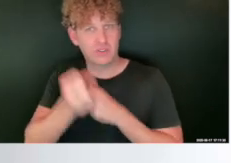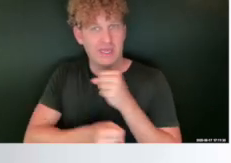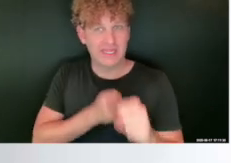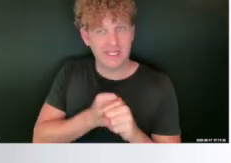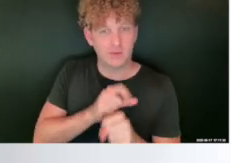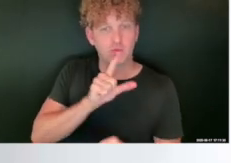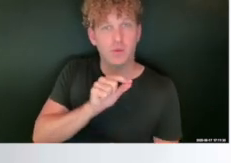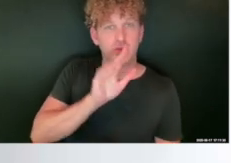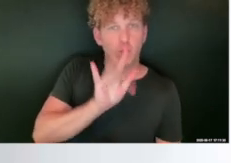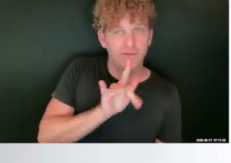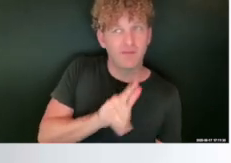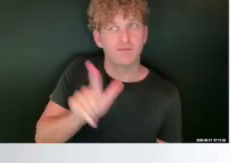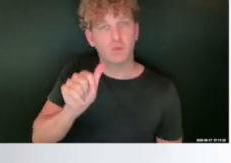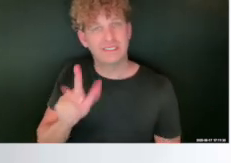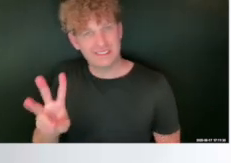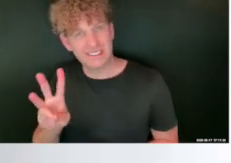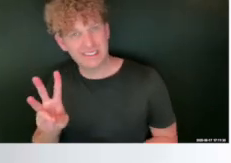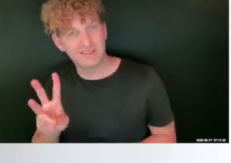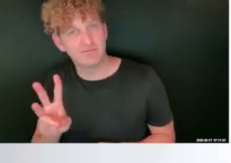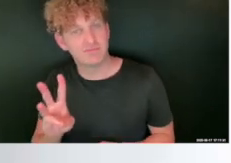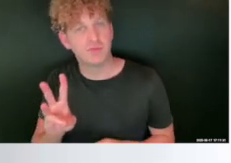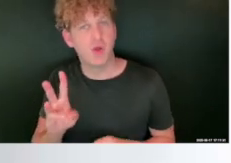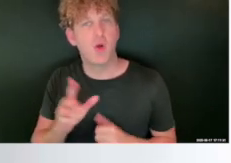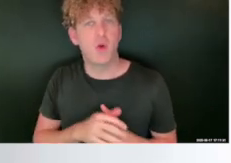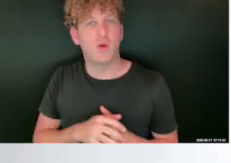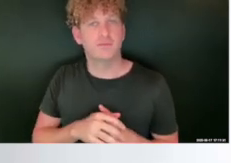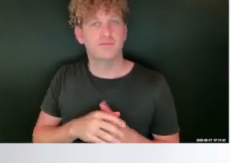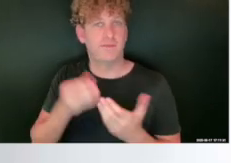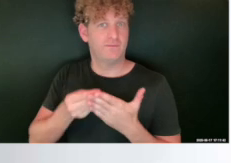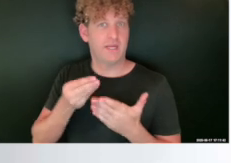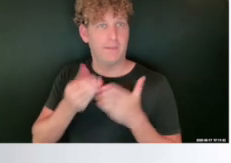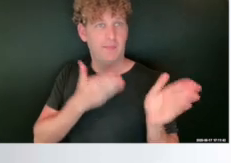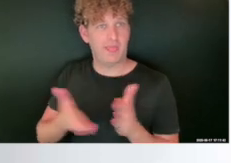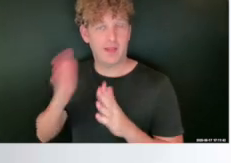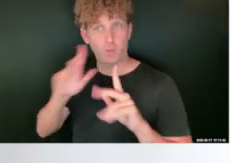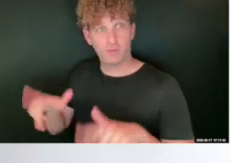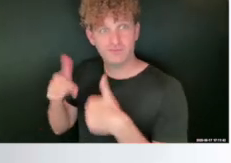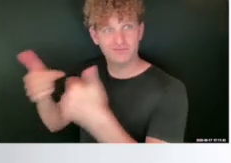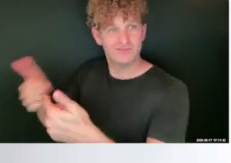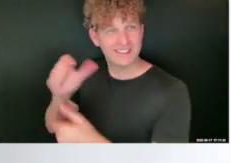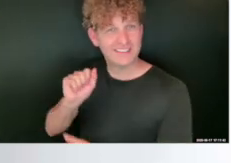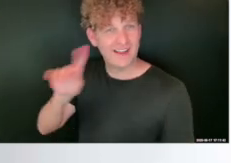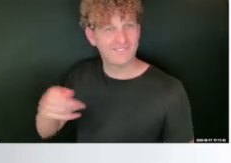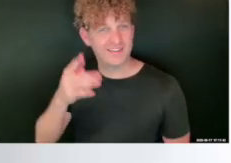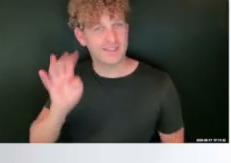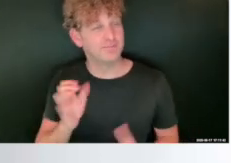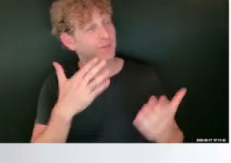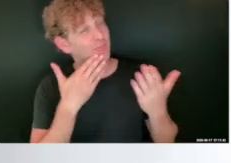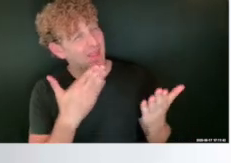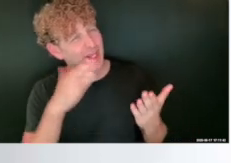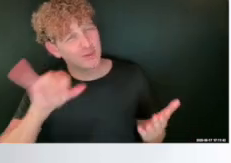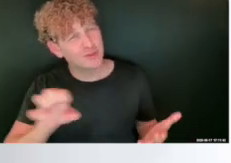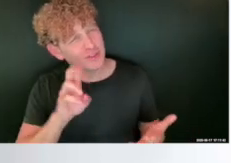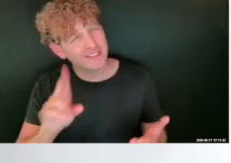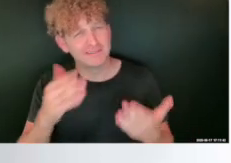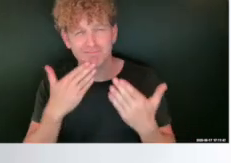and equipment into the mainstream. In fiscal year 2013-14, greenhouse